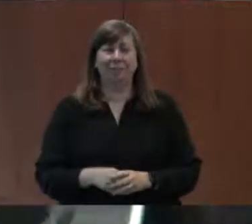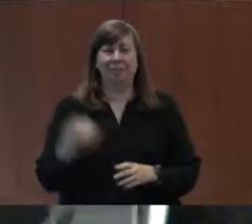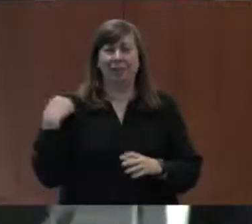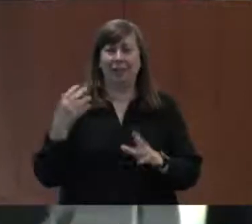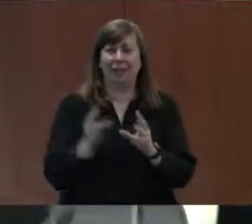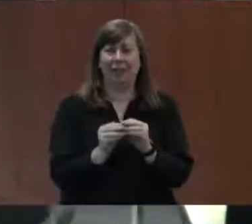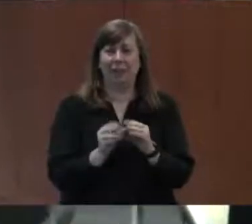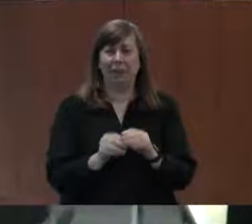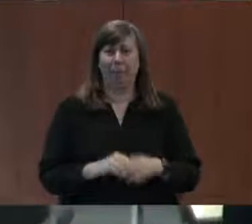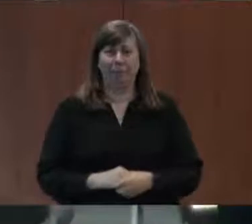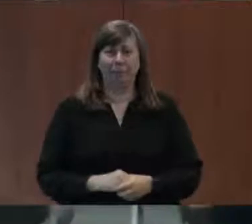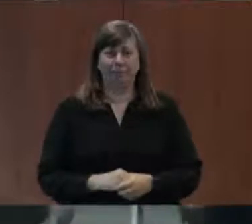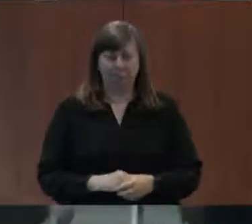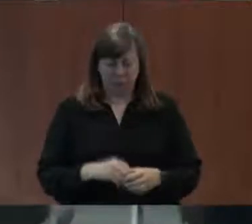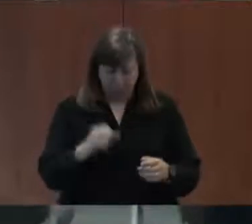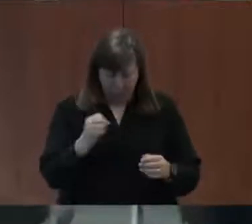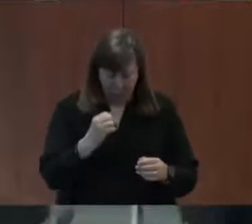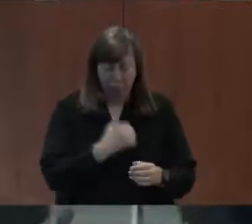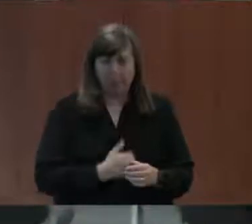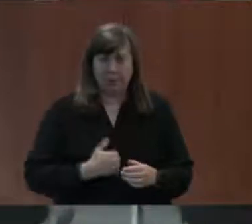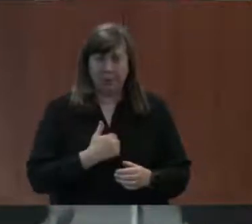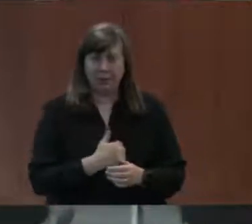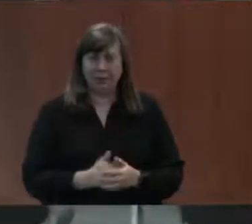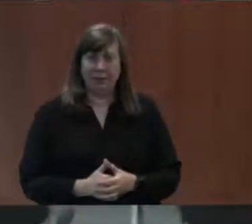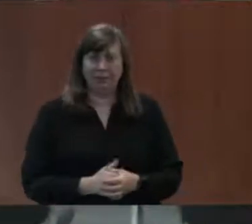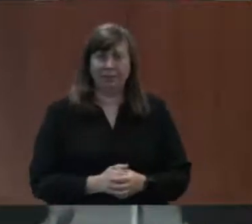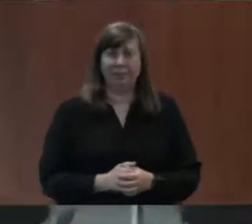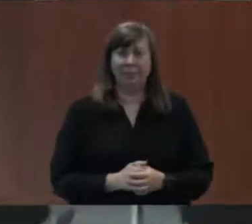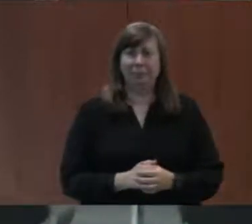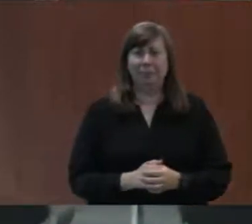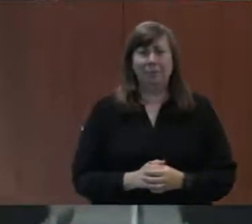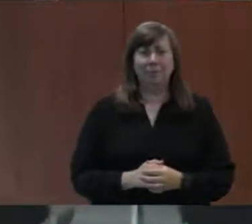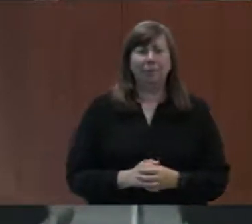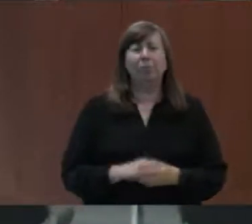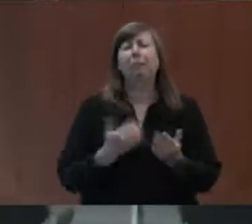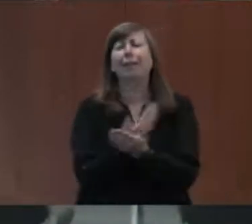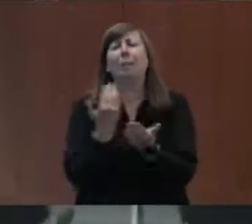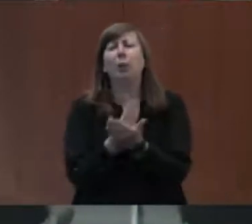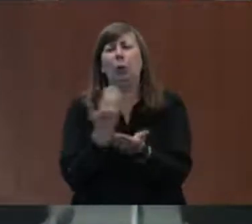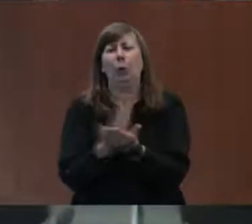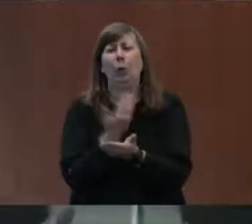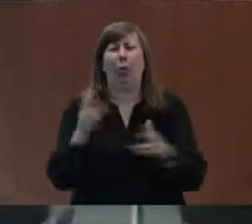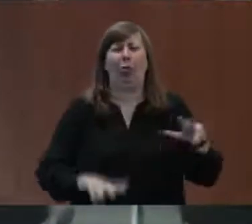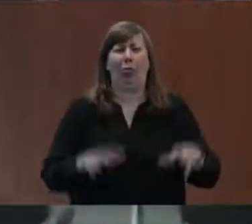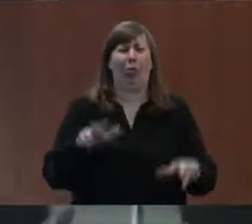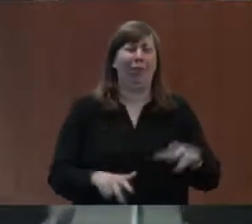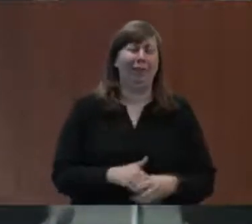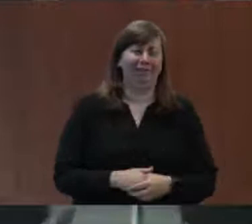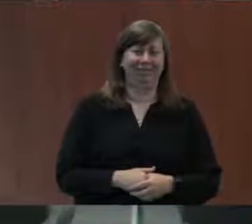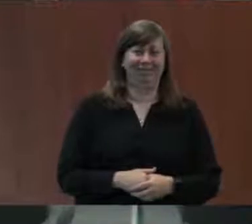session. So my apology. I'm new at this. All